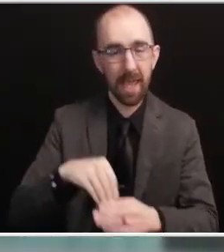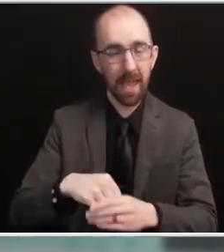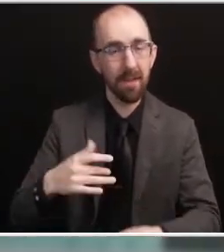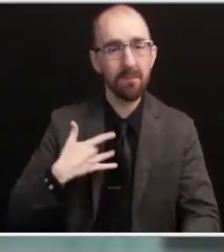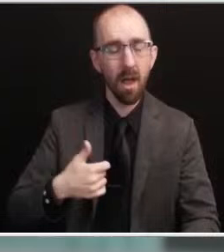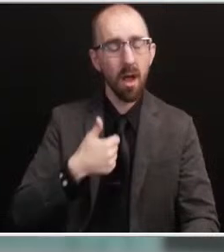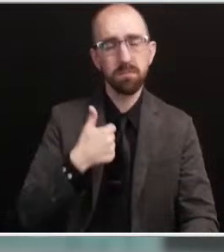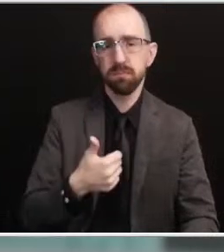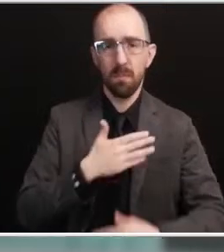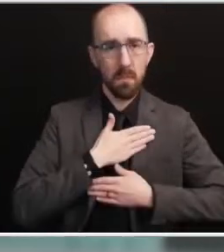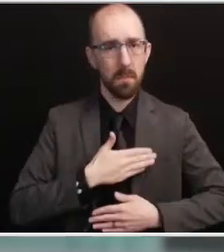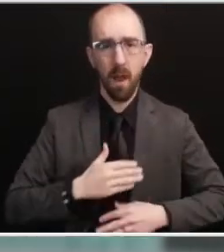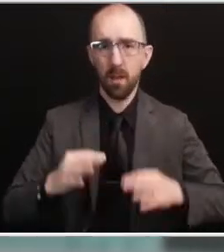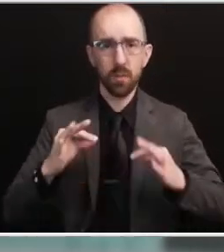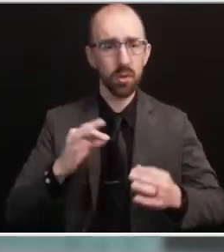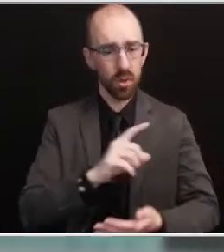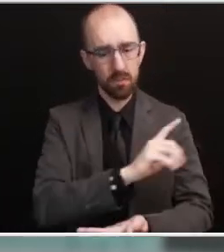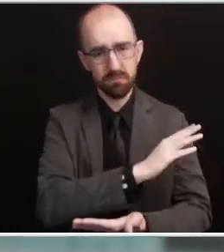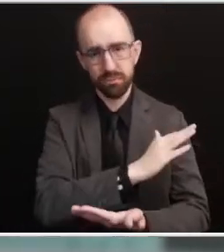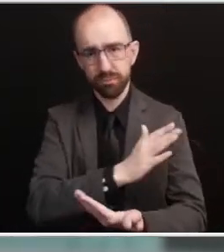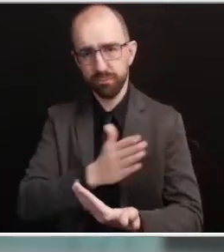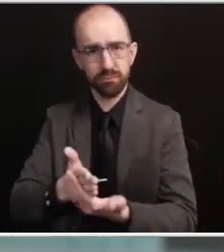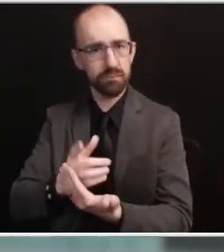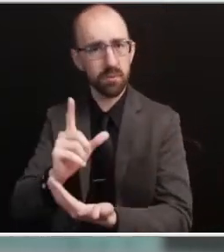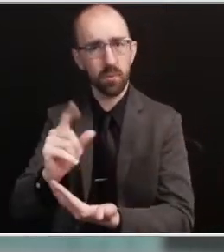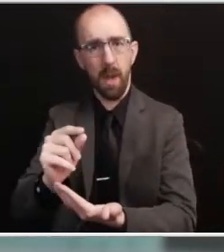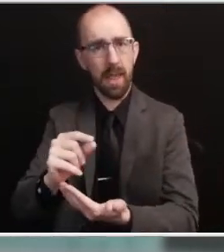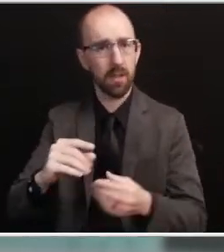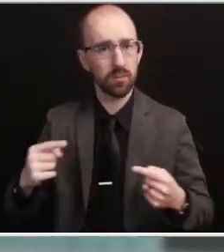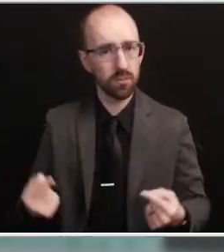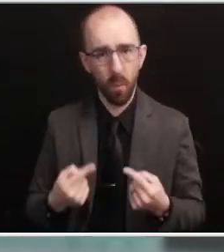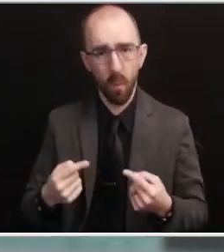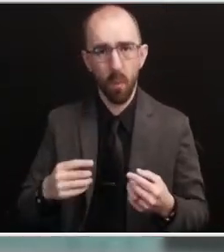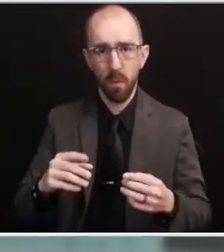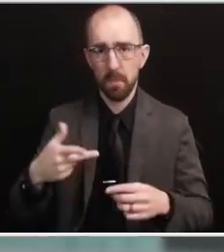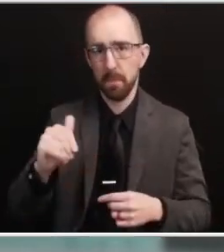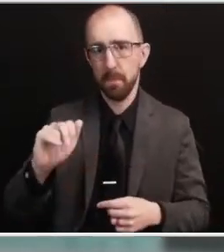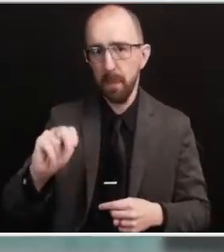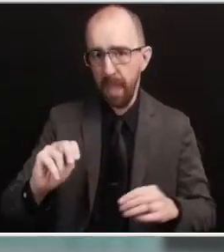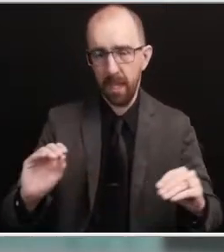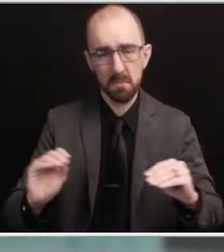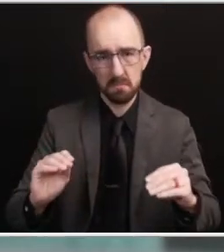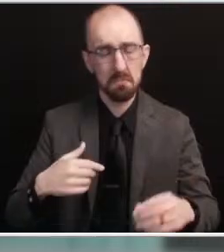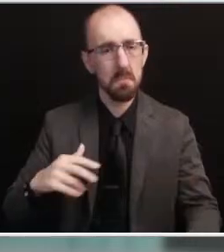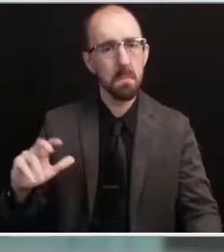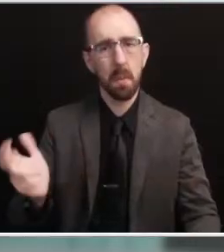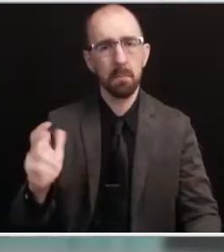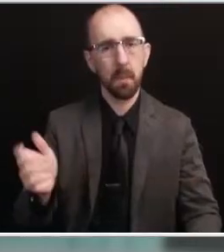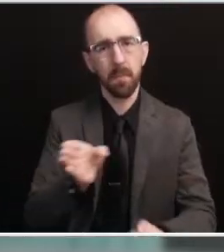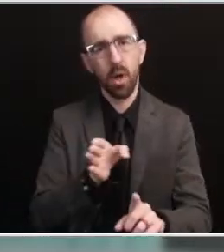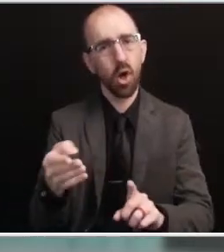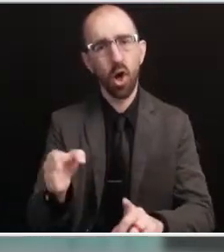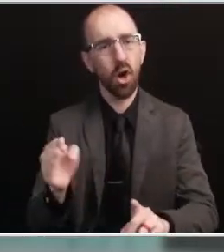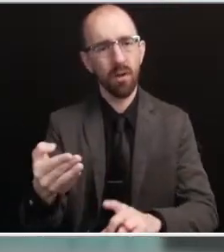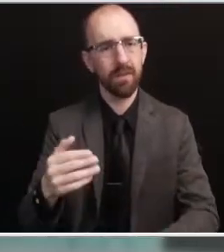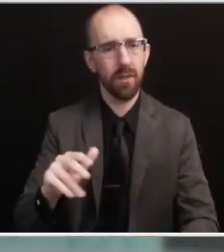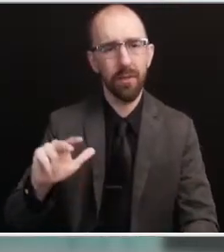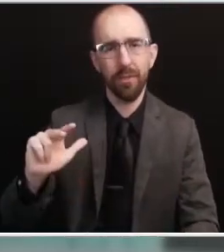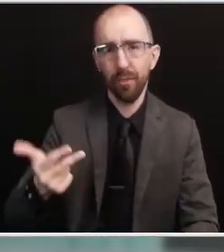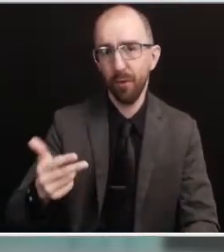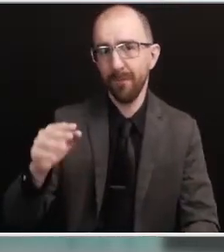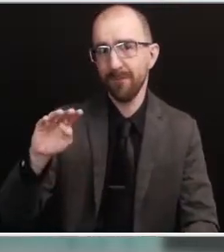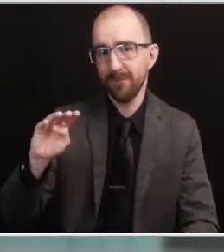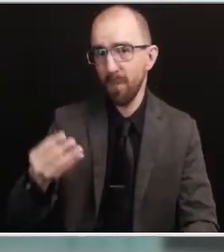great and everything like that. I wasn't under any soreness, any pain or anything. Started ripping a couple curveballs. Third or fourth curveball that I